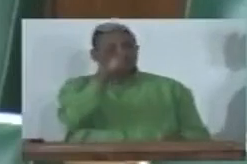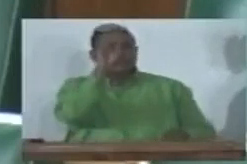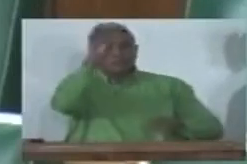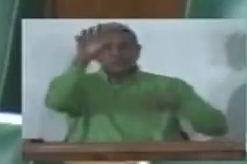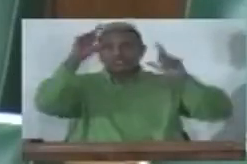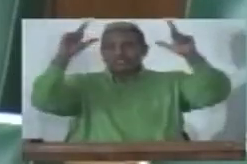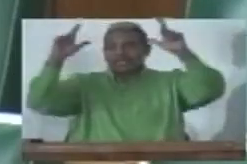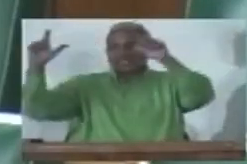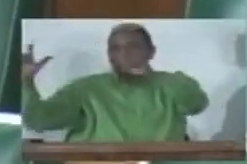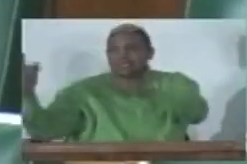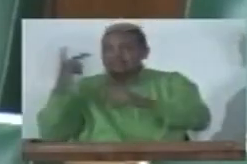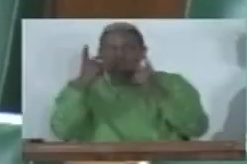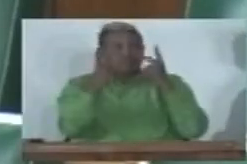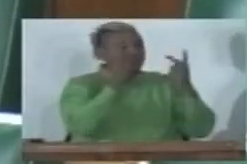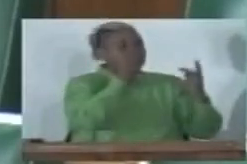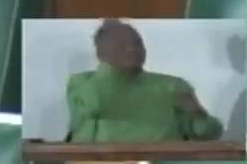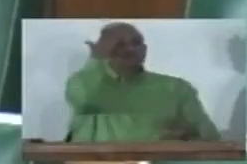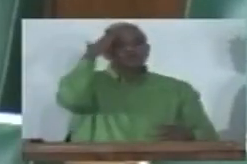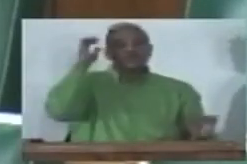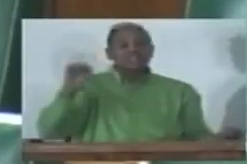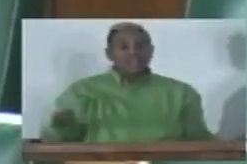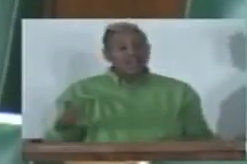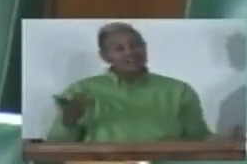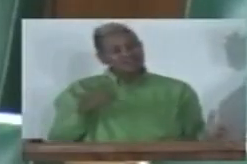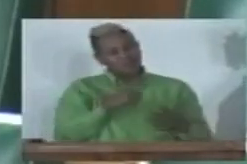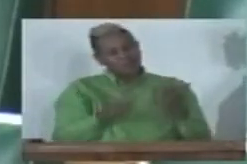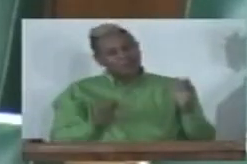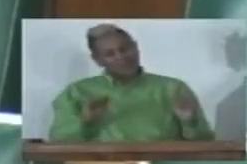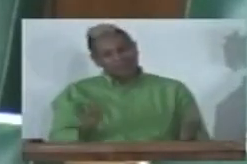that can be done, you know.